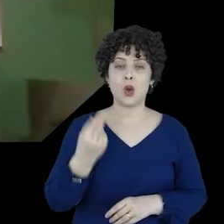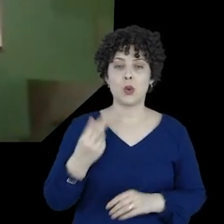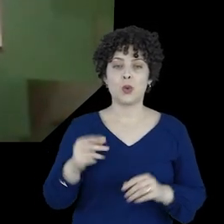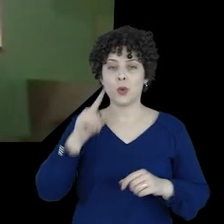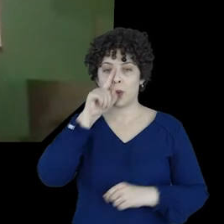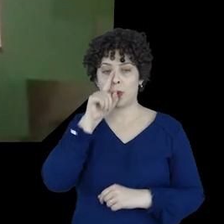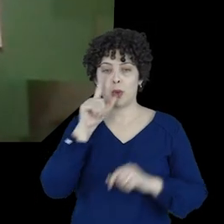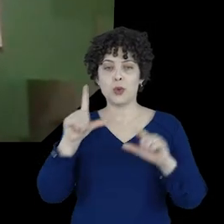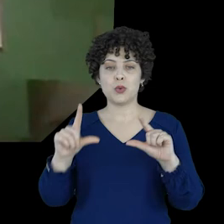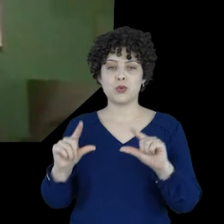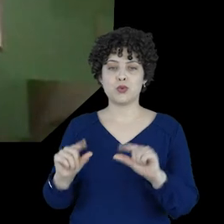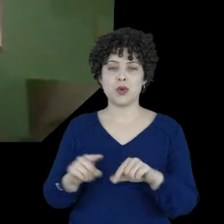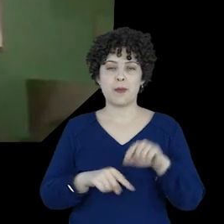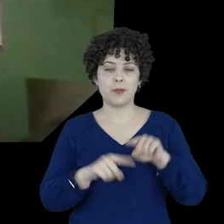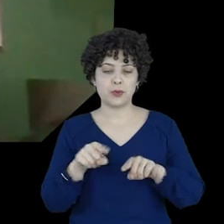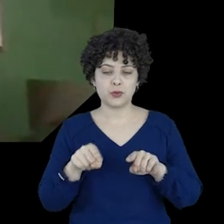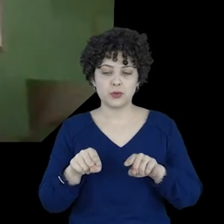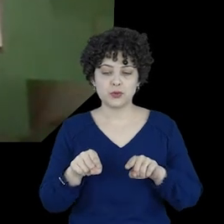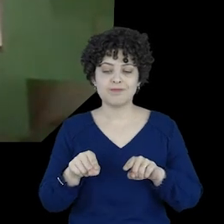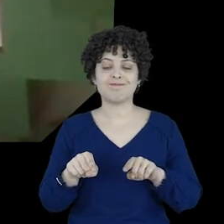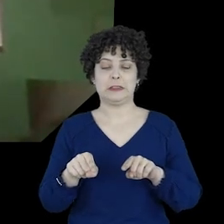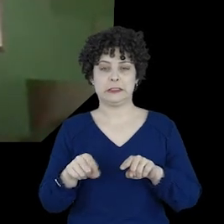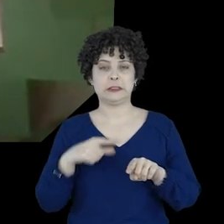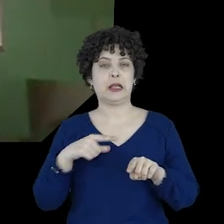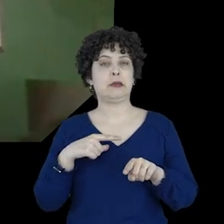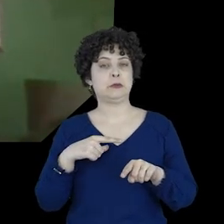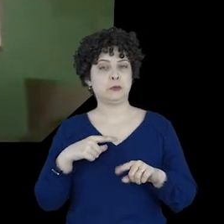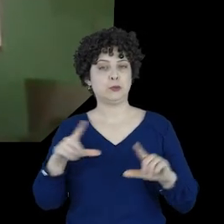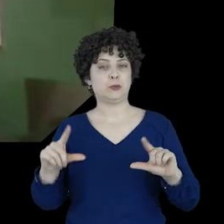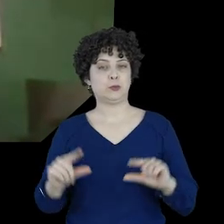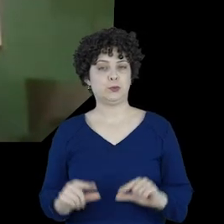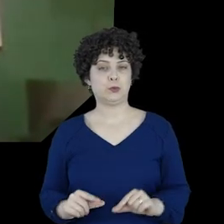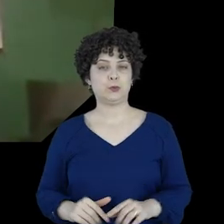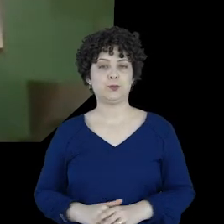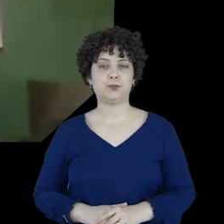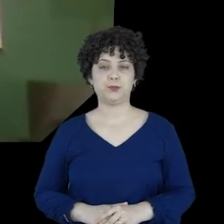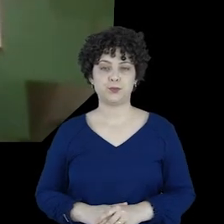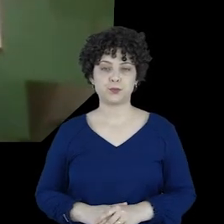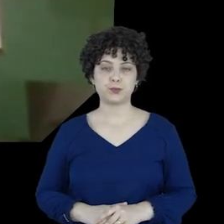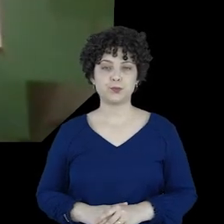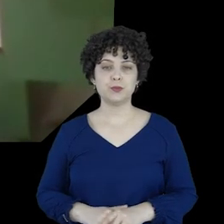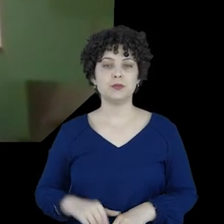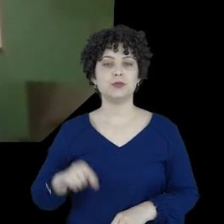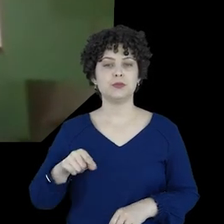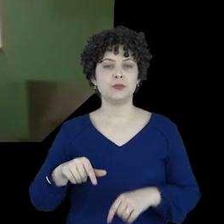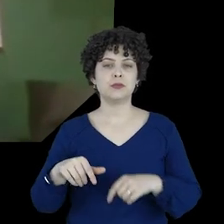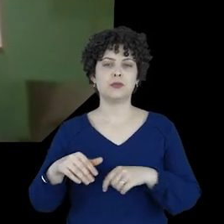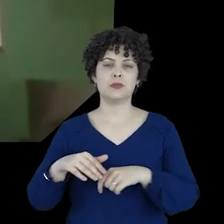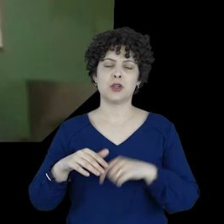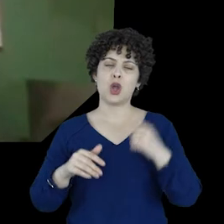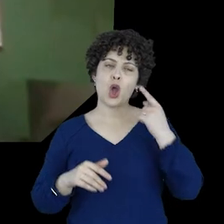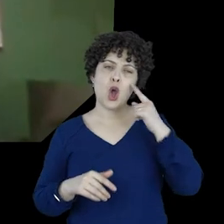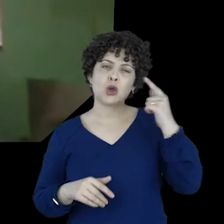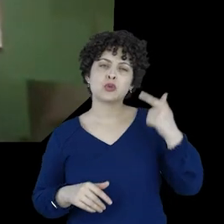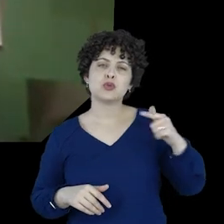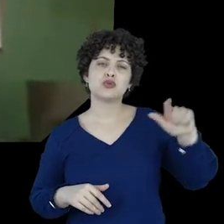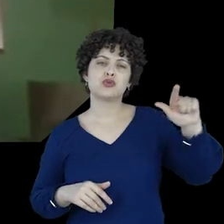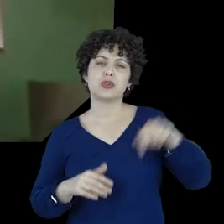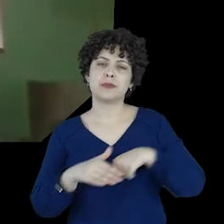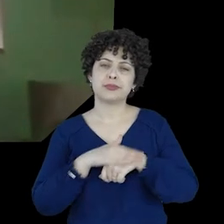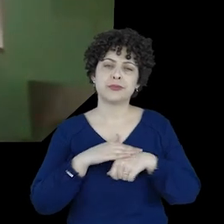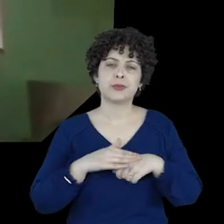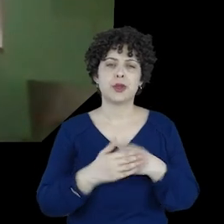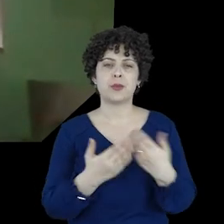of children or to minimize the risk their product pose to them. That is a conversation for another